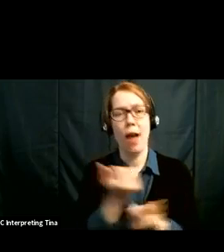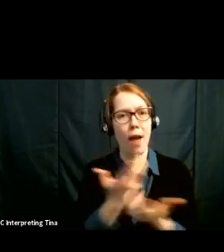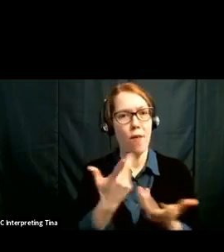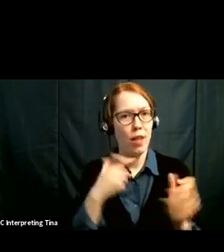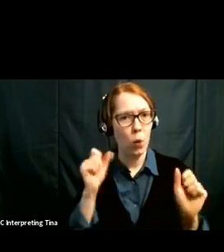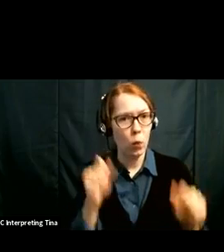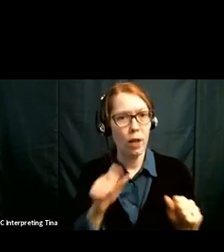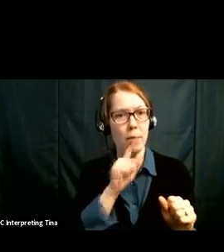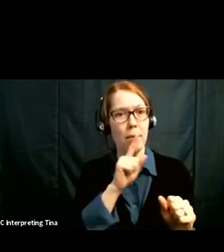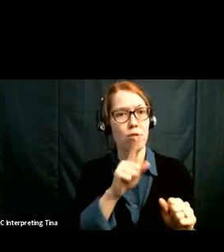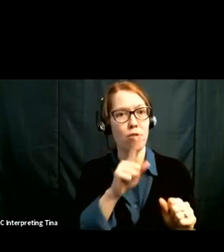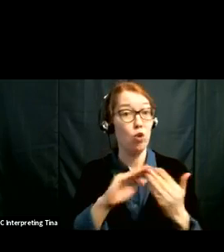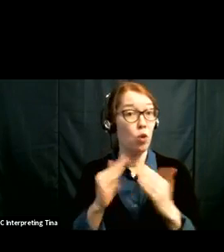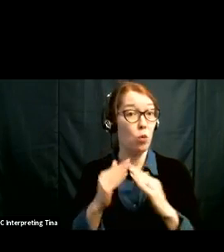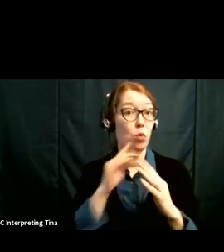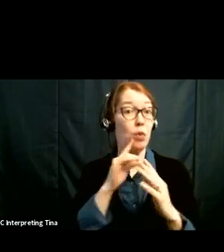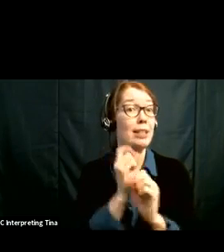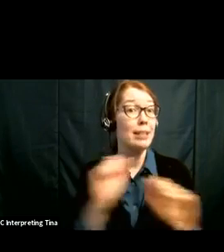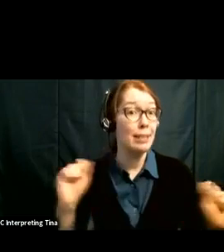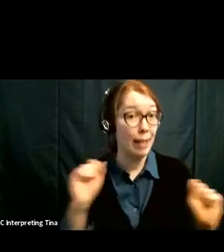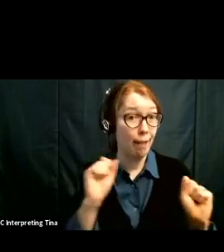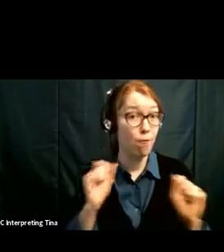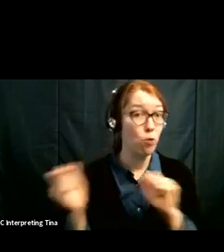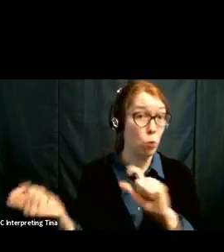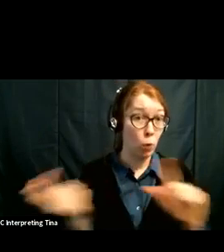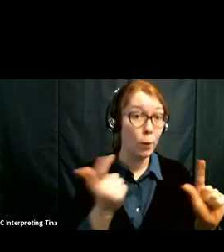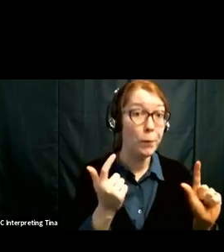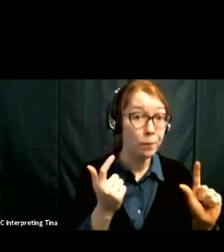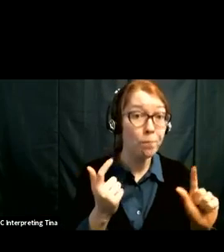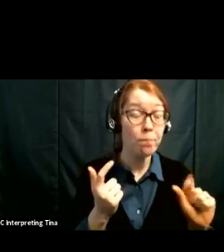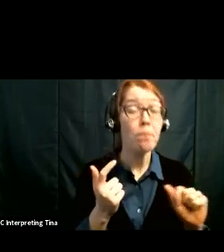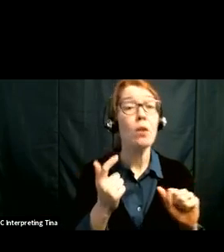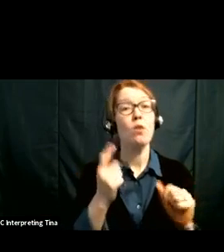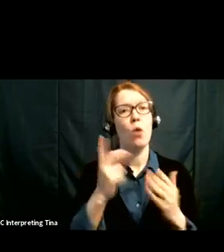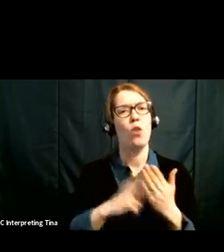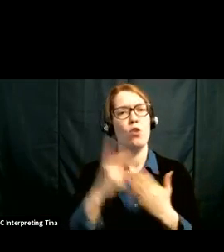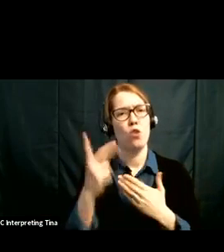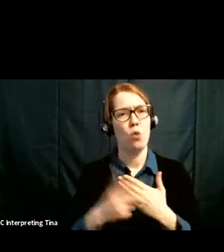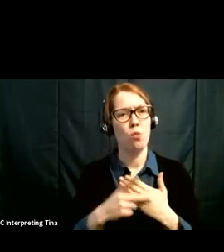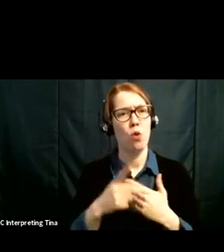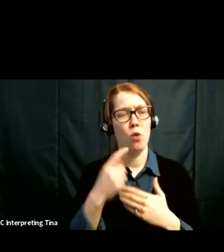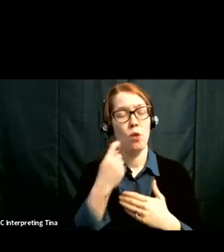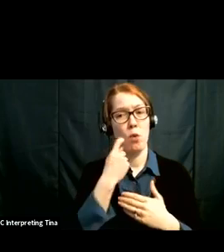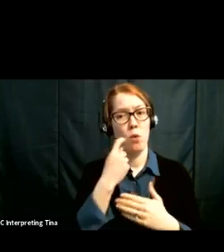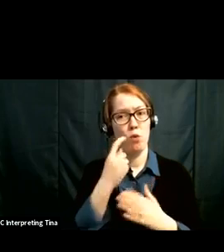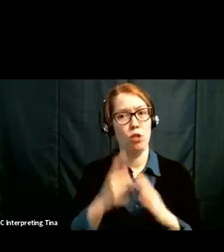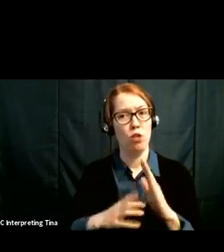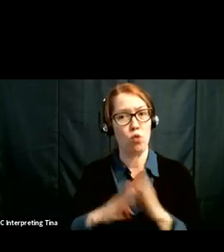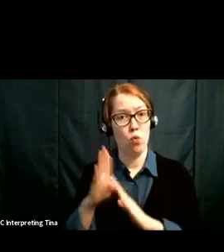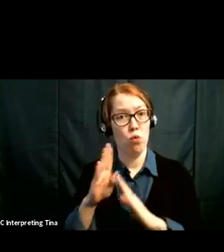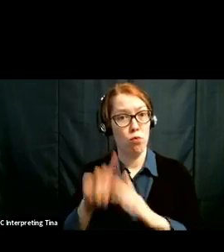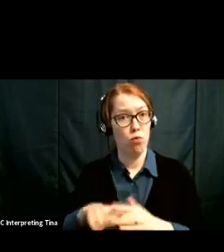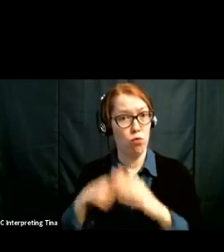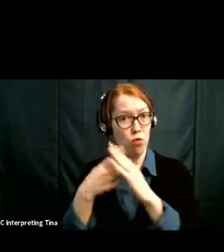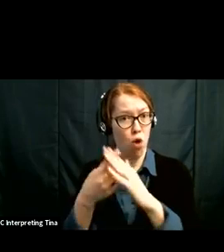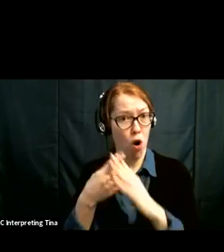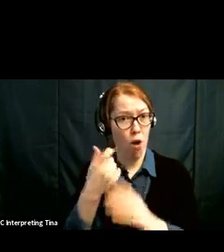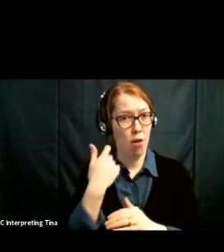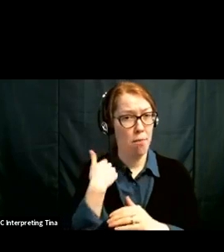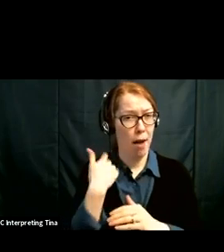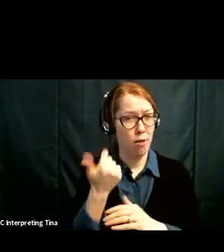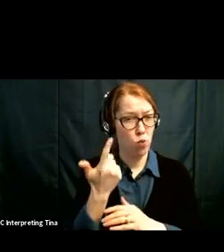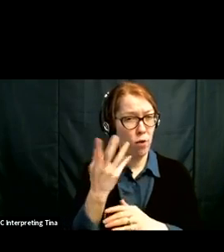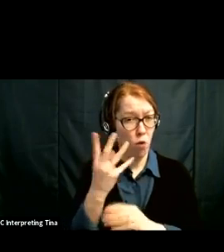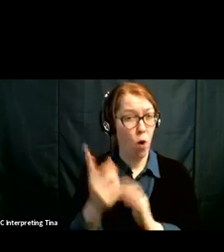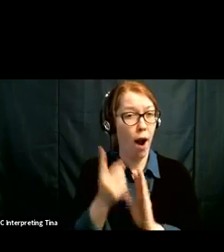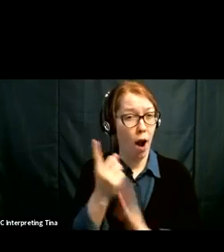community is safe. And there is a program that we're just able to launch here within the last 24 hours or so.